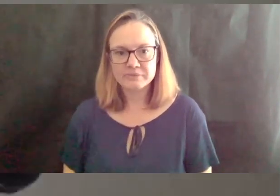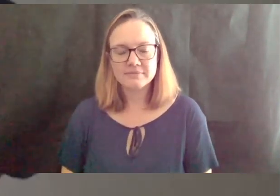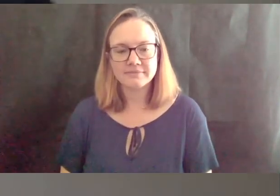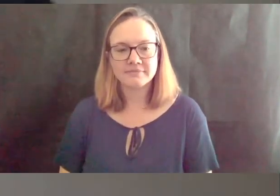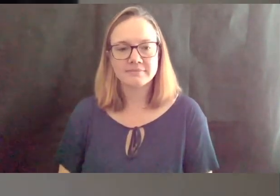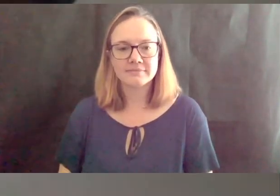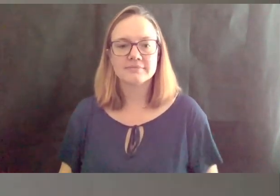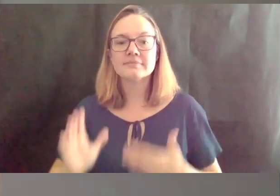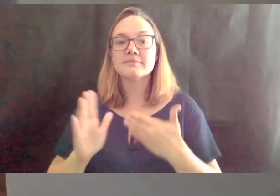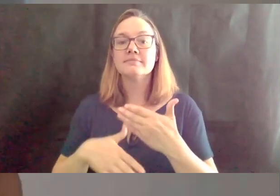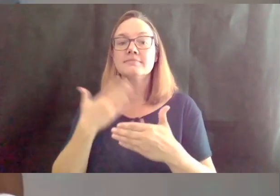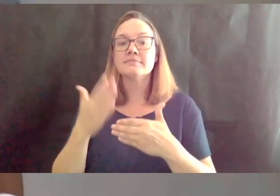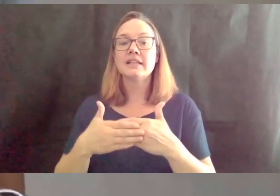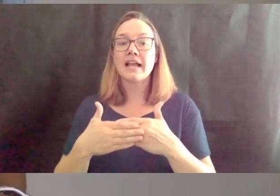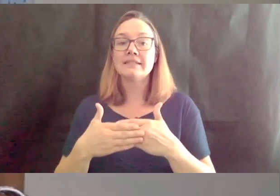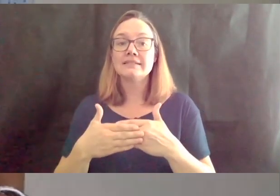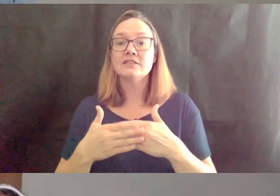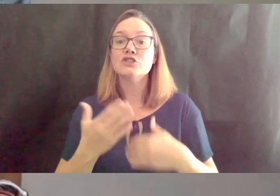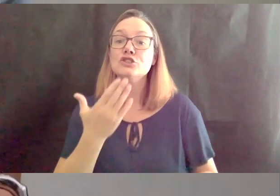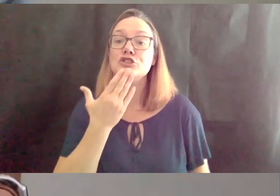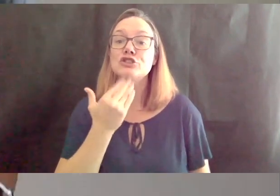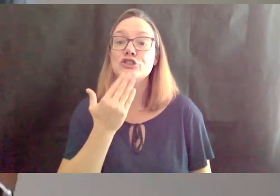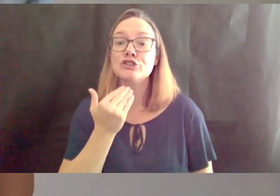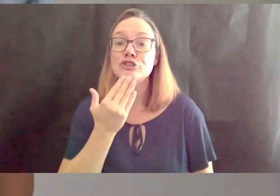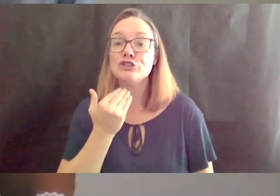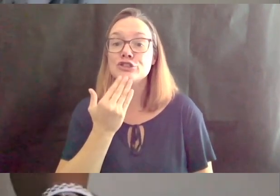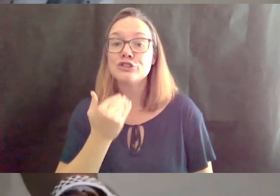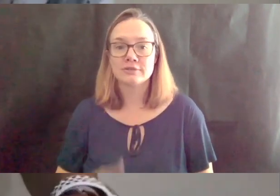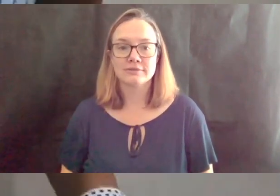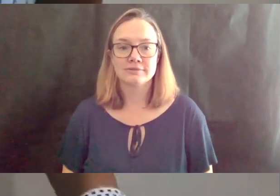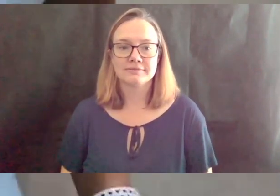right, next we're going to put a little bit of sugar in there.